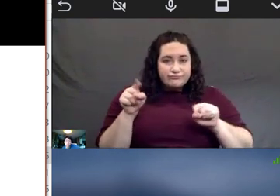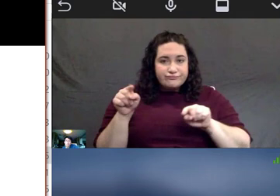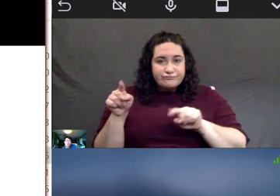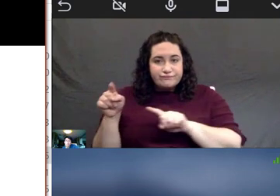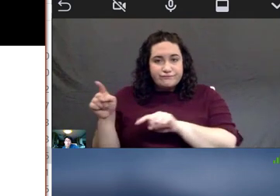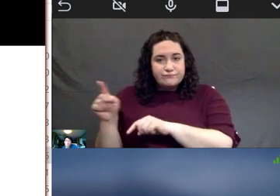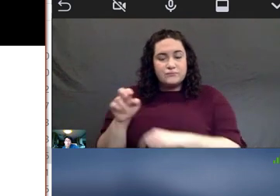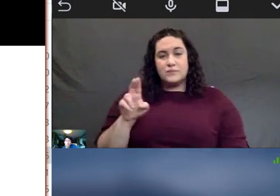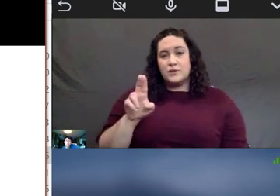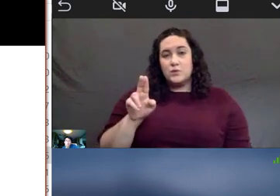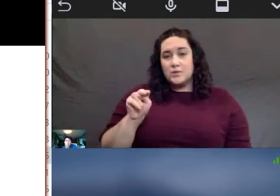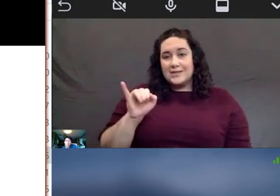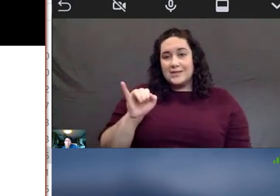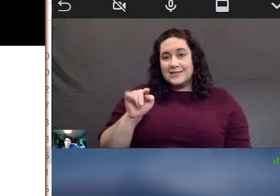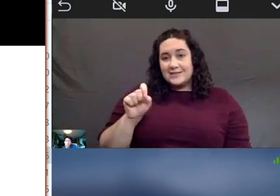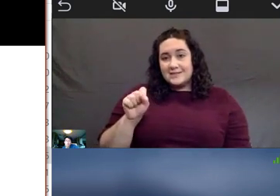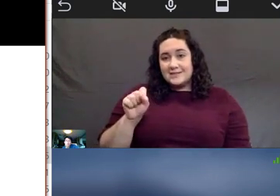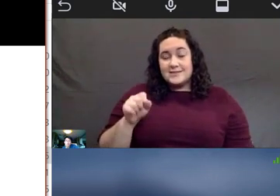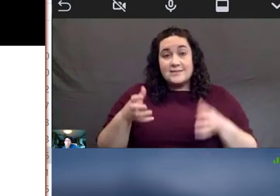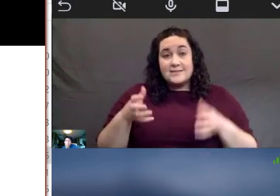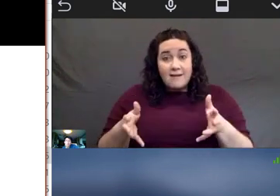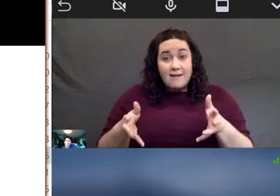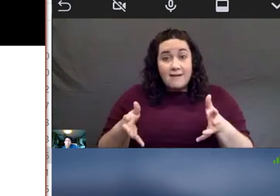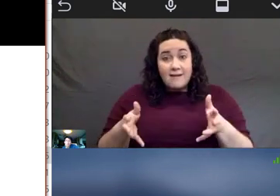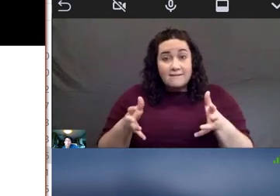I get a value here.